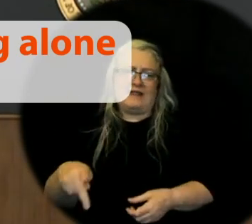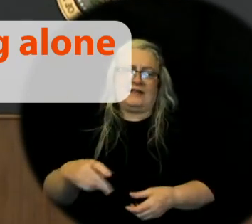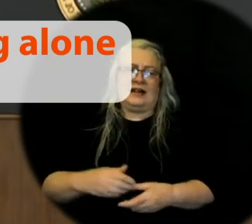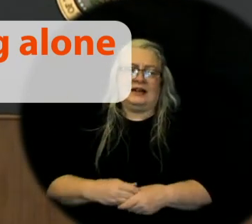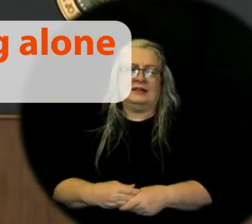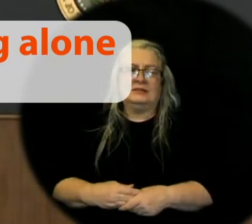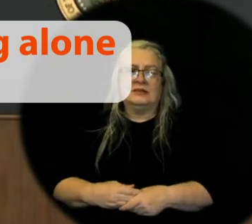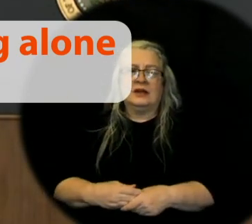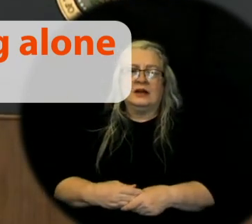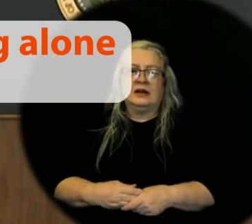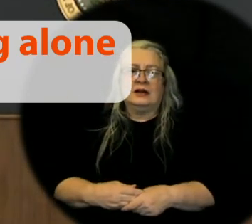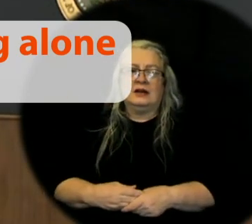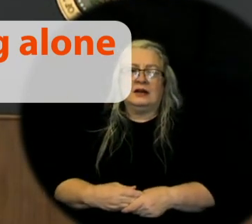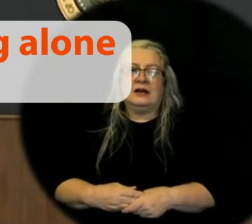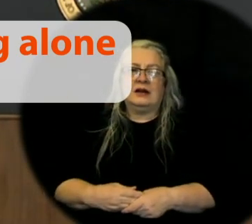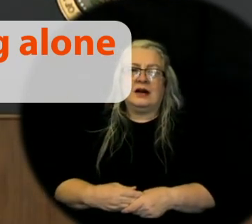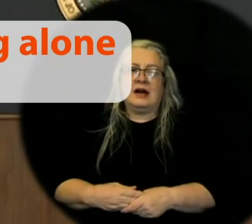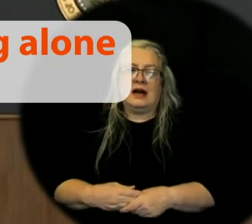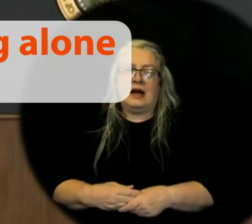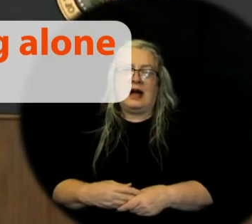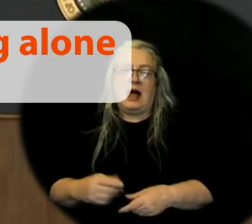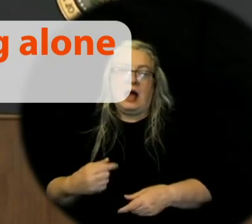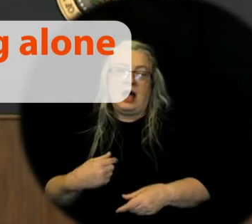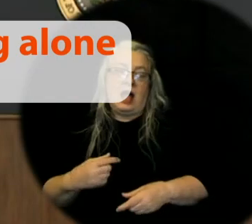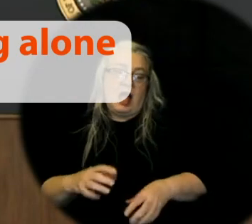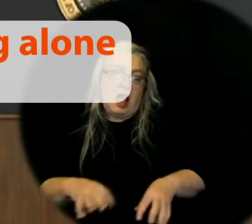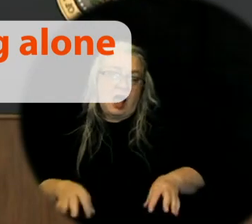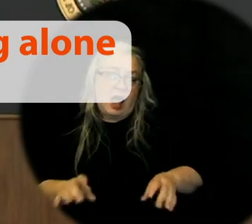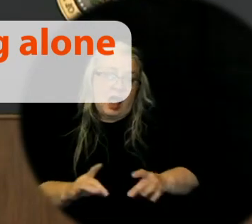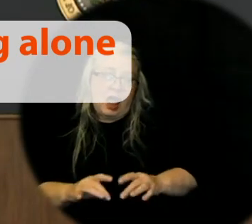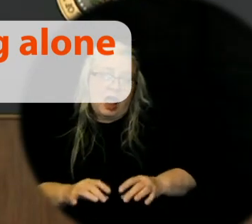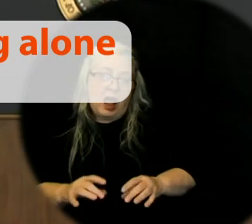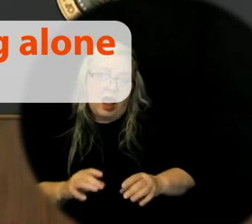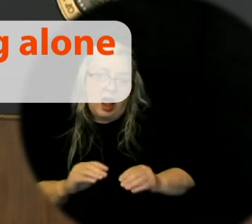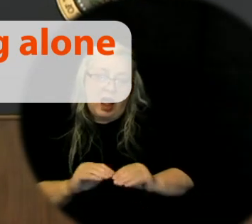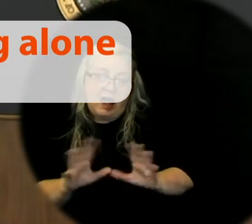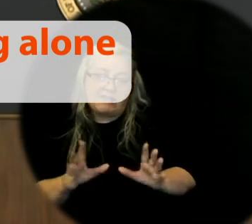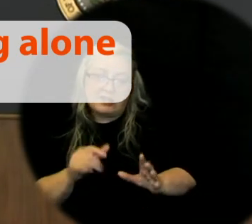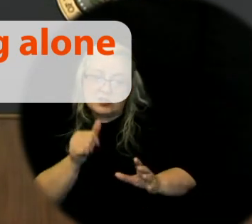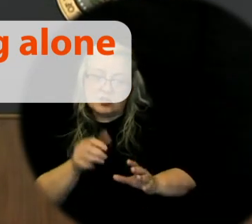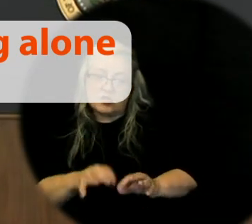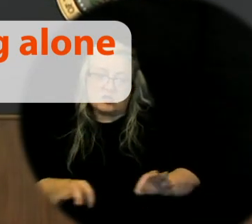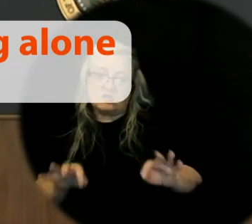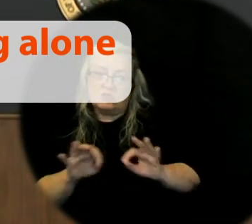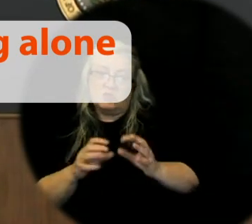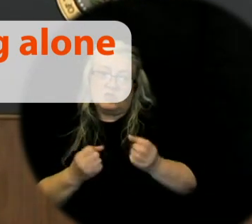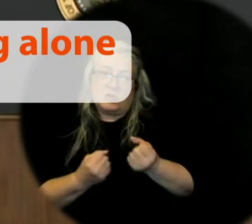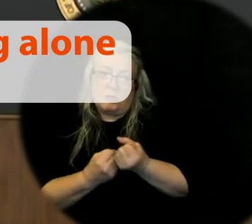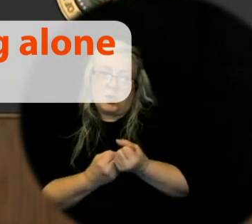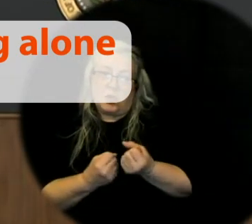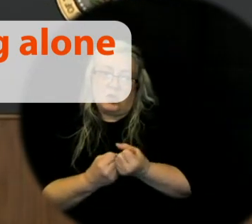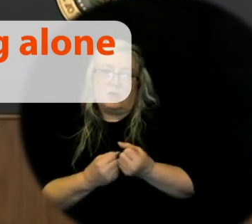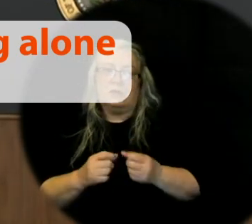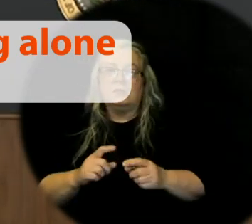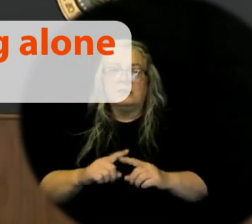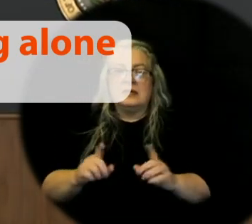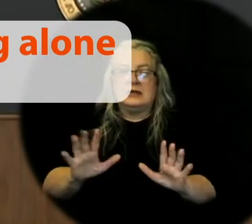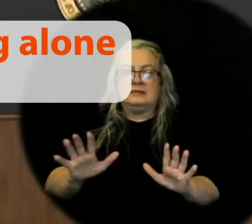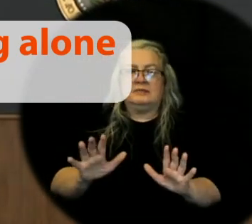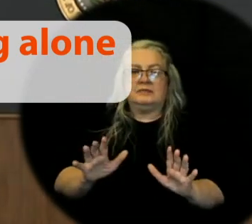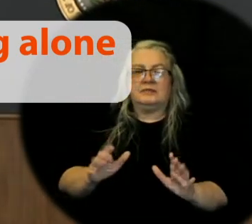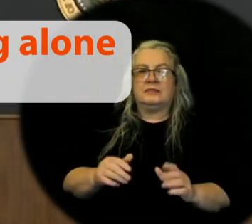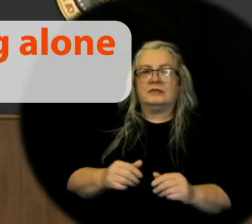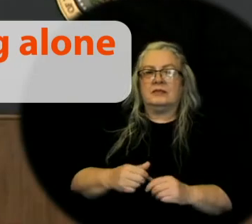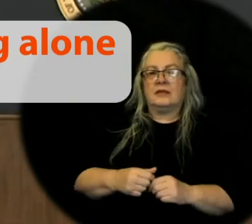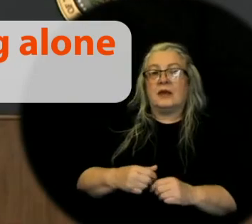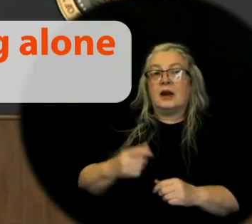Flyers game a couple years ago, and the fights, and the Secret Service is in a box and next to us. Anyway, and